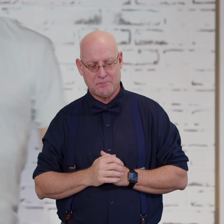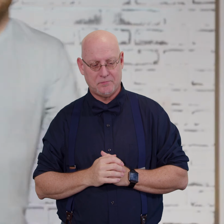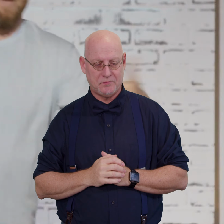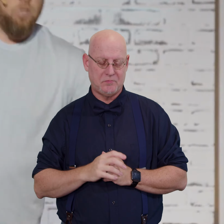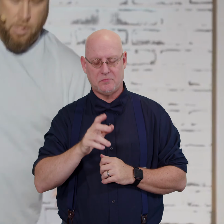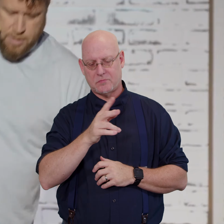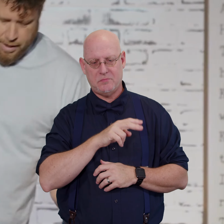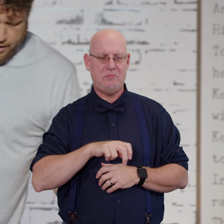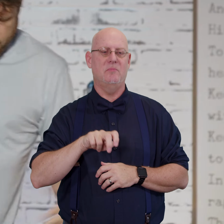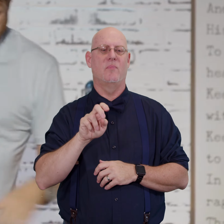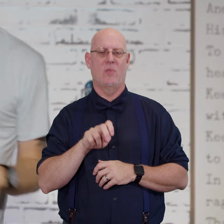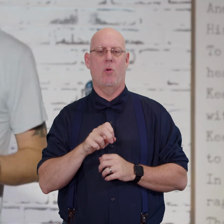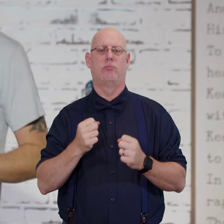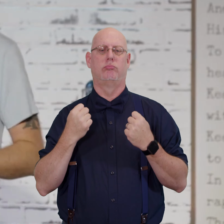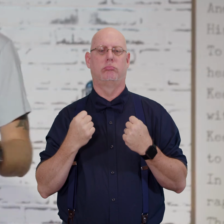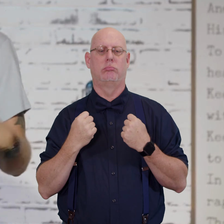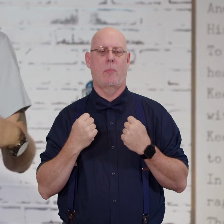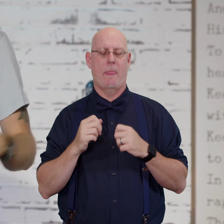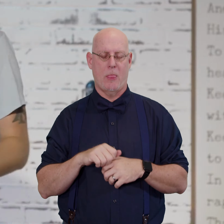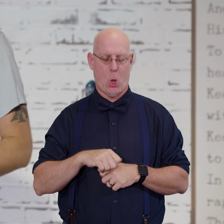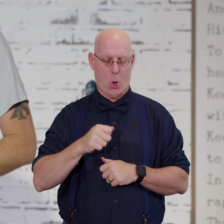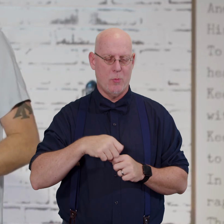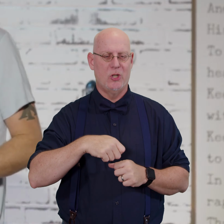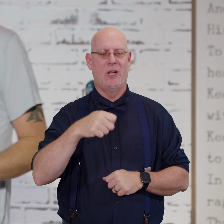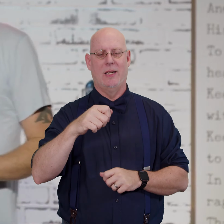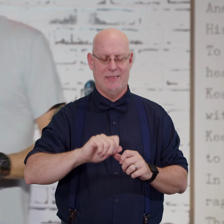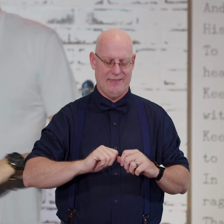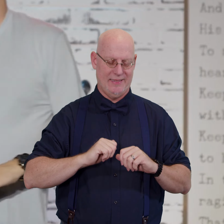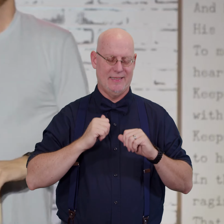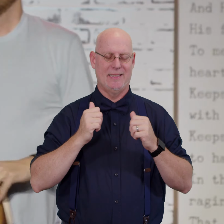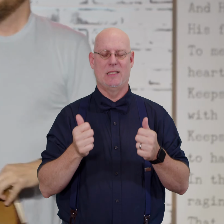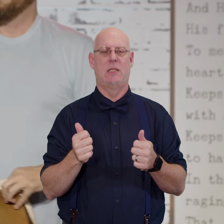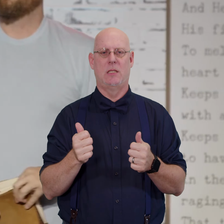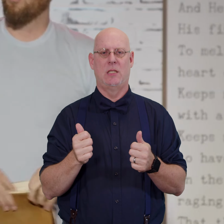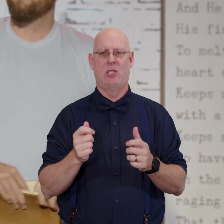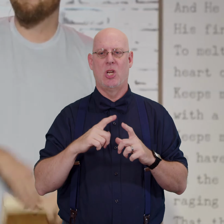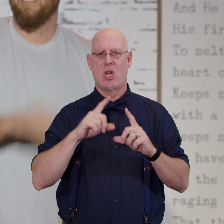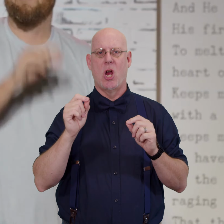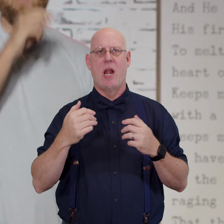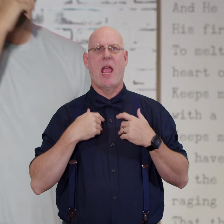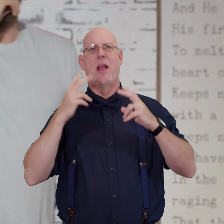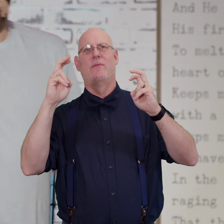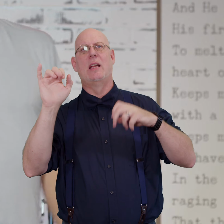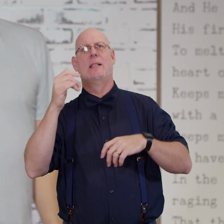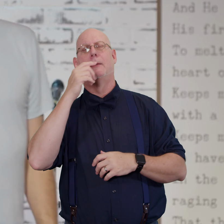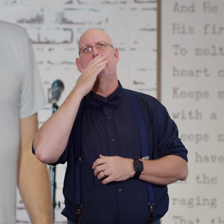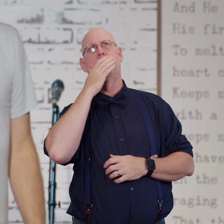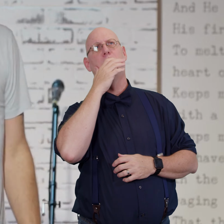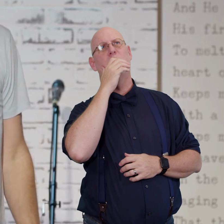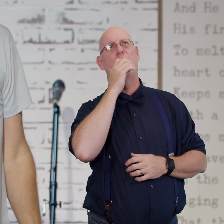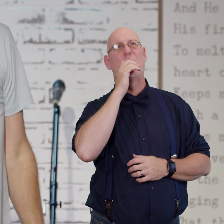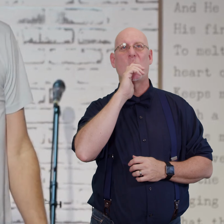Made my way out to my truck, got in, opened up the card. And the card contained phrases like,